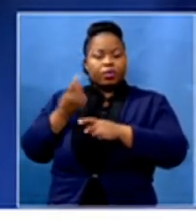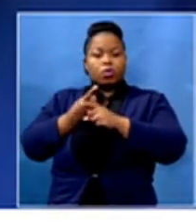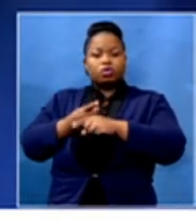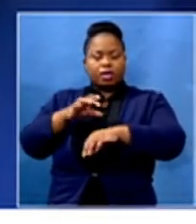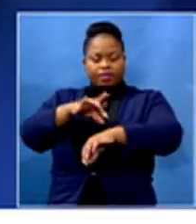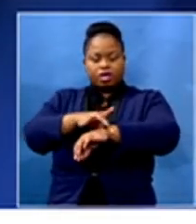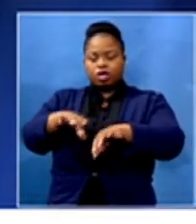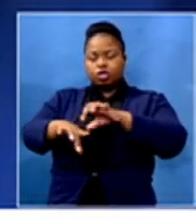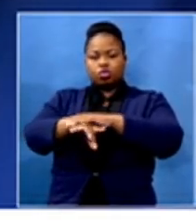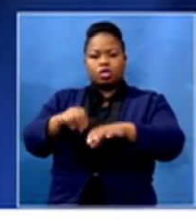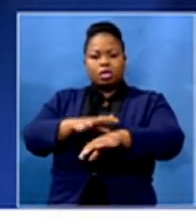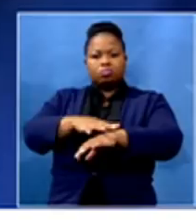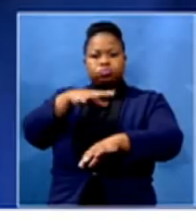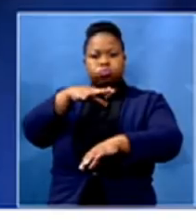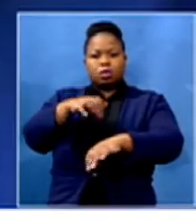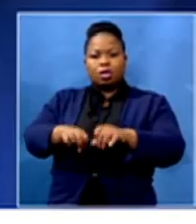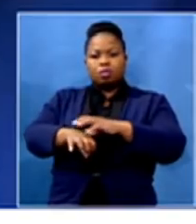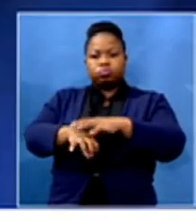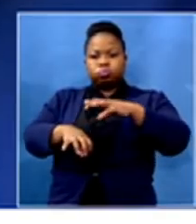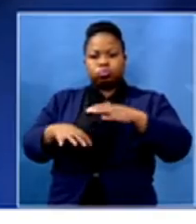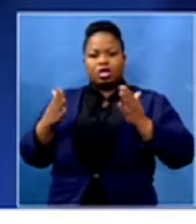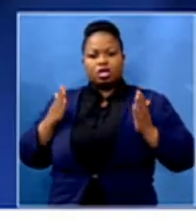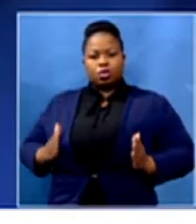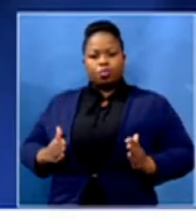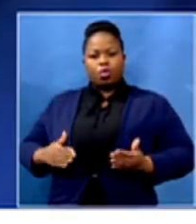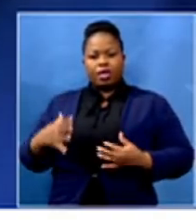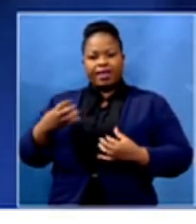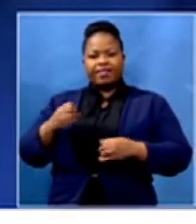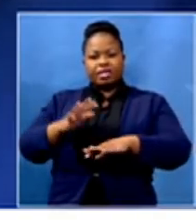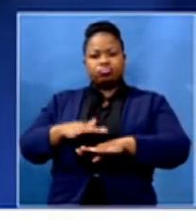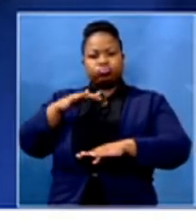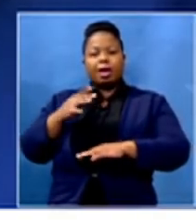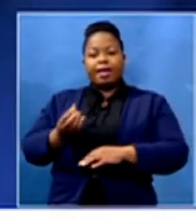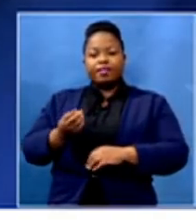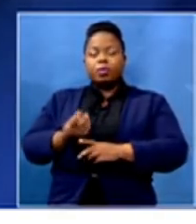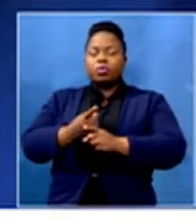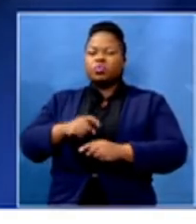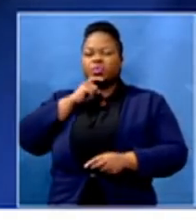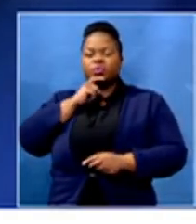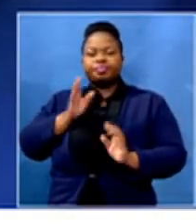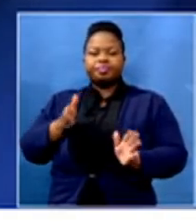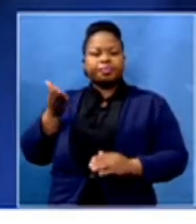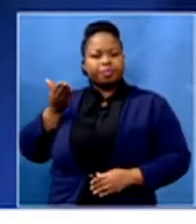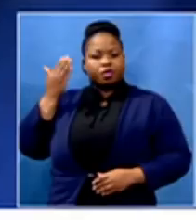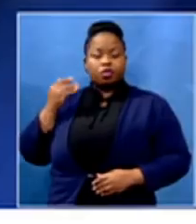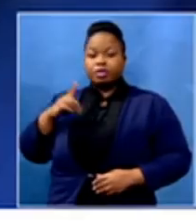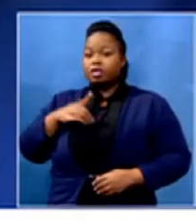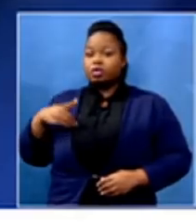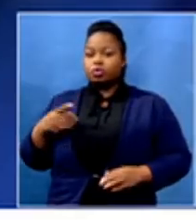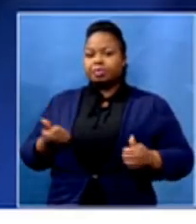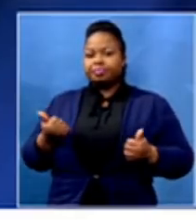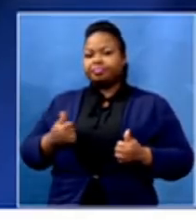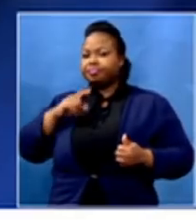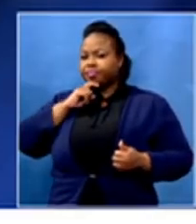joints and different parts of the body. So it has actually been used quite a lot. And in this case, the doctors have already been